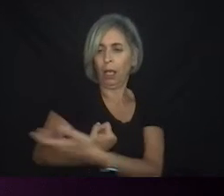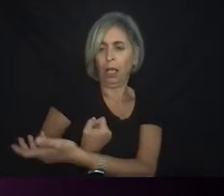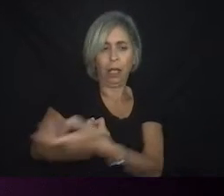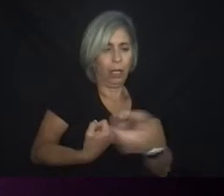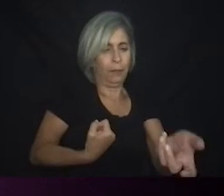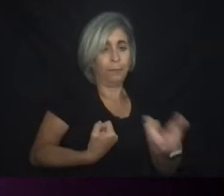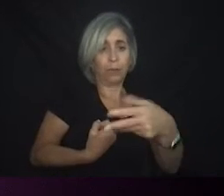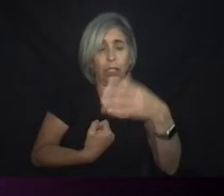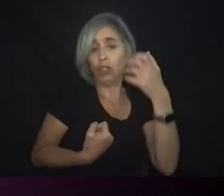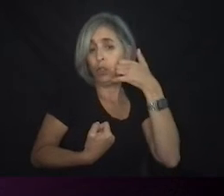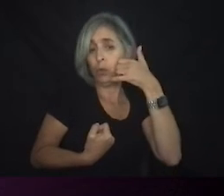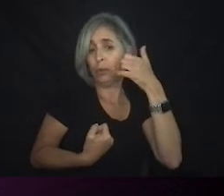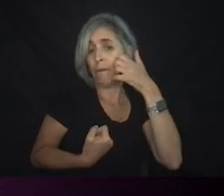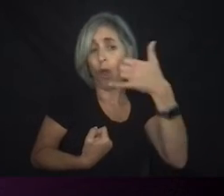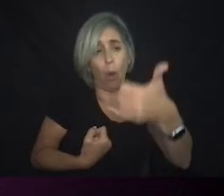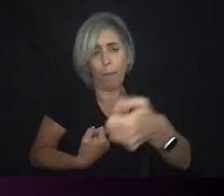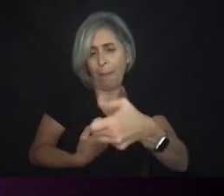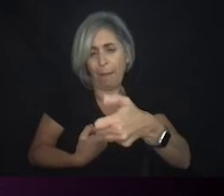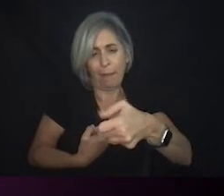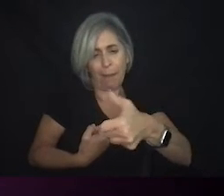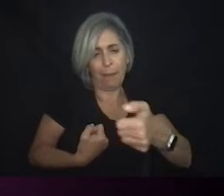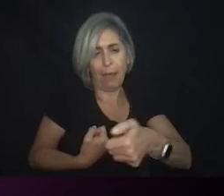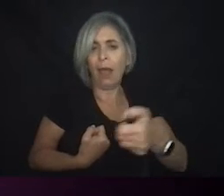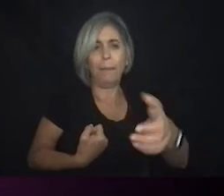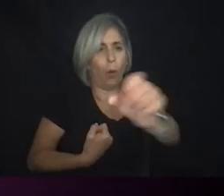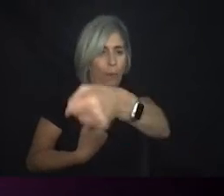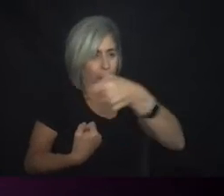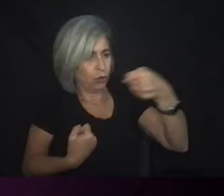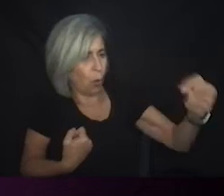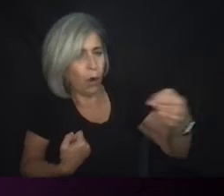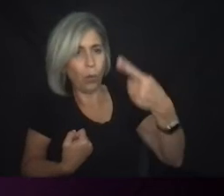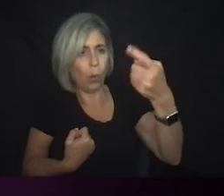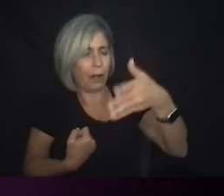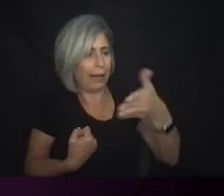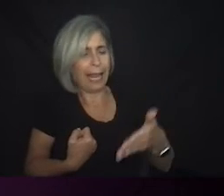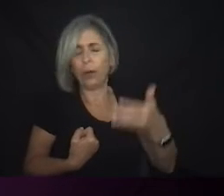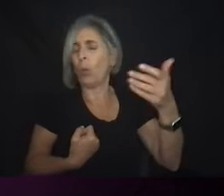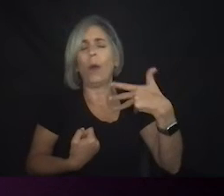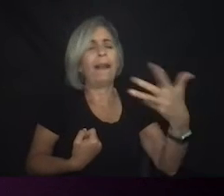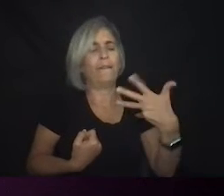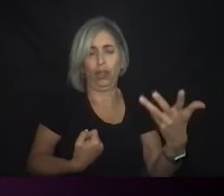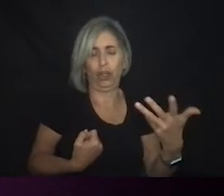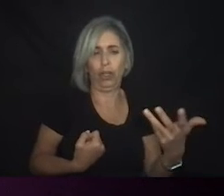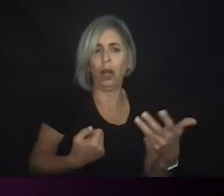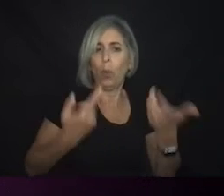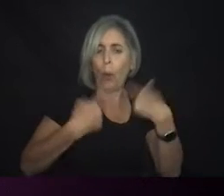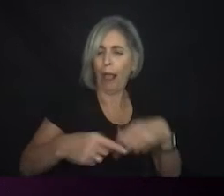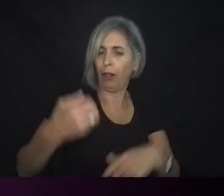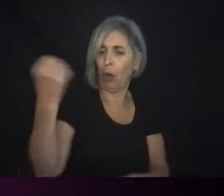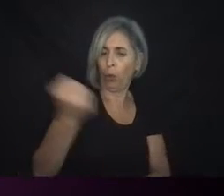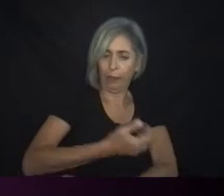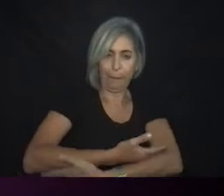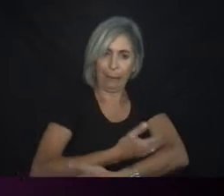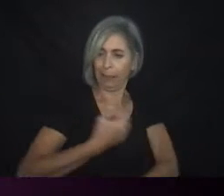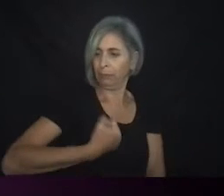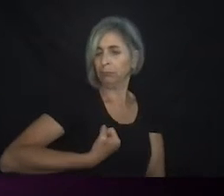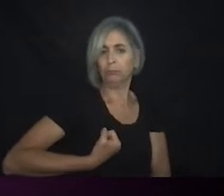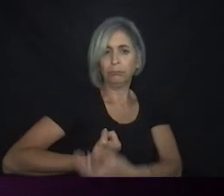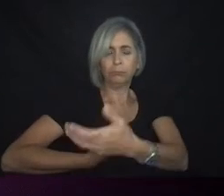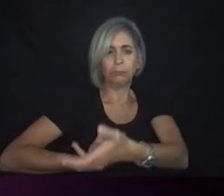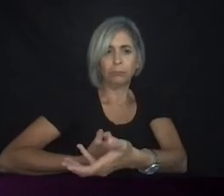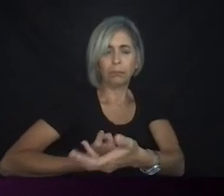your product with only, one hand. And it's important to note too that, you can be